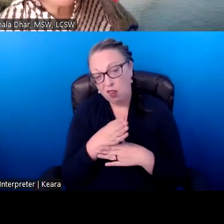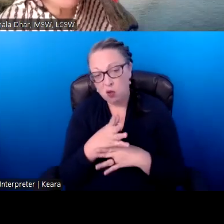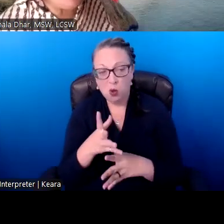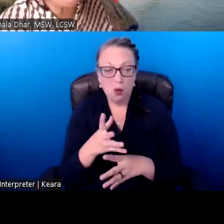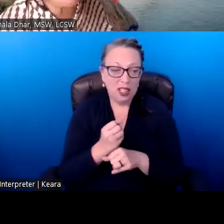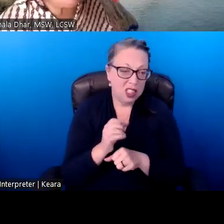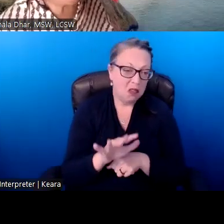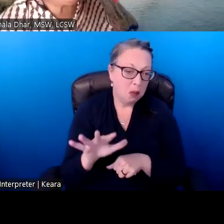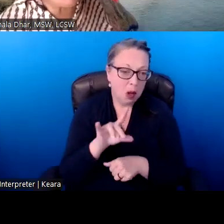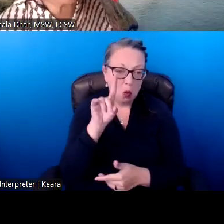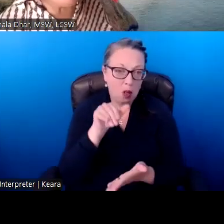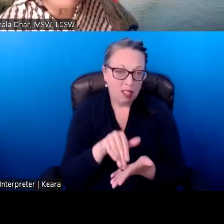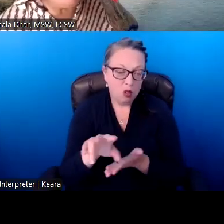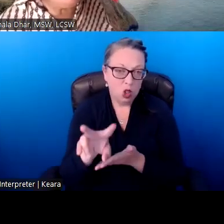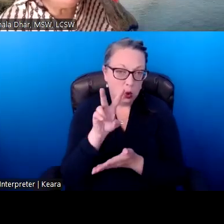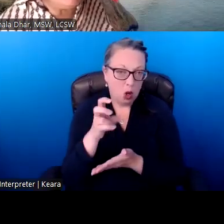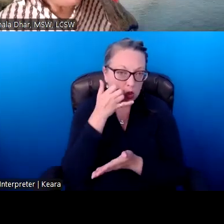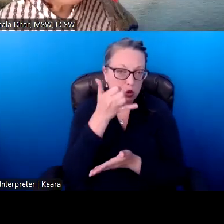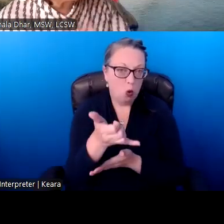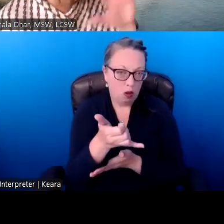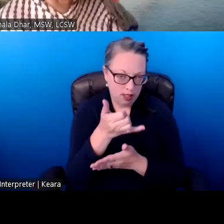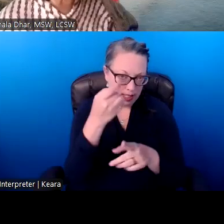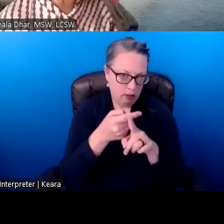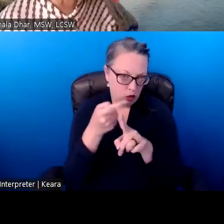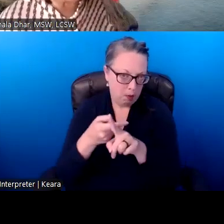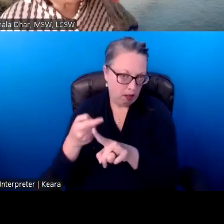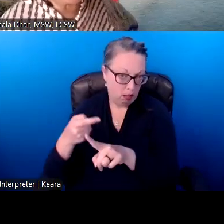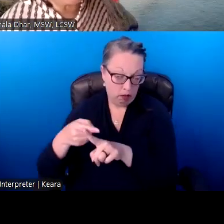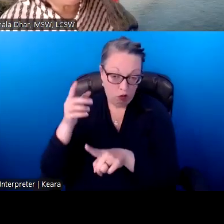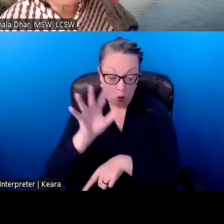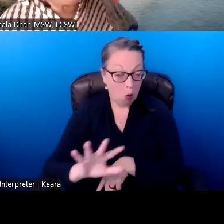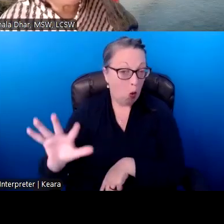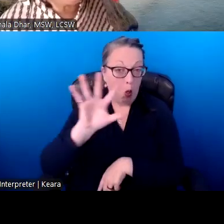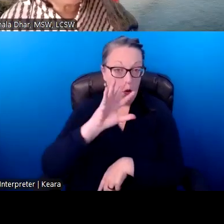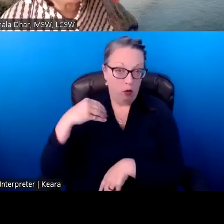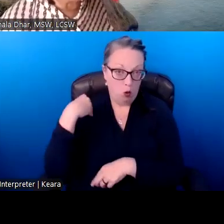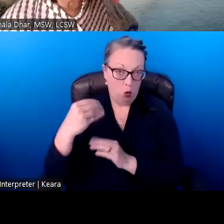about 1,200 calls a month, and they're from all over Oregon.